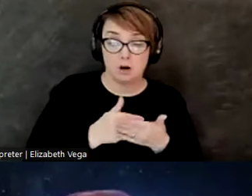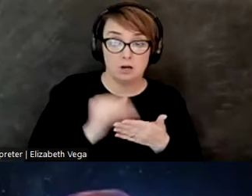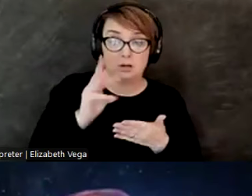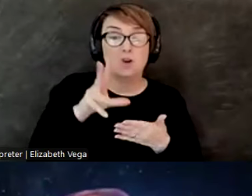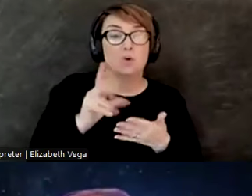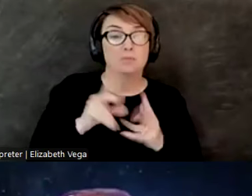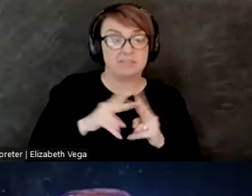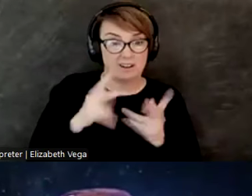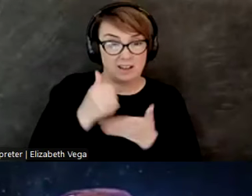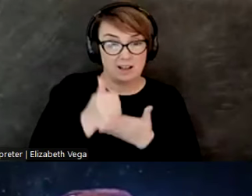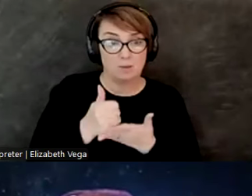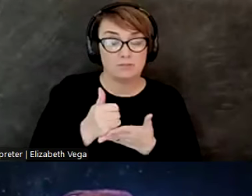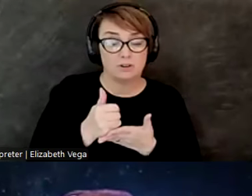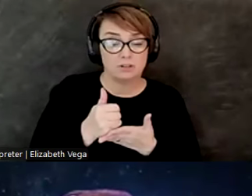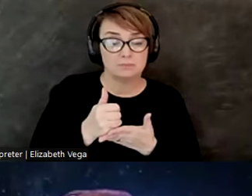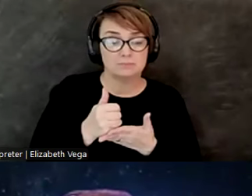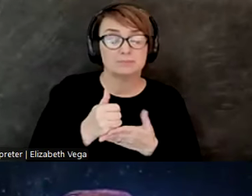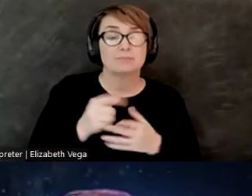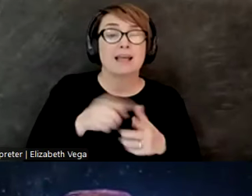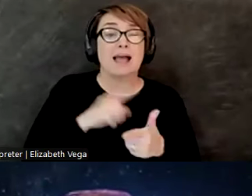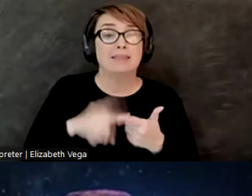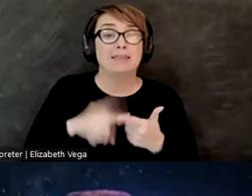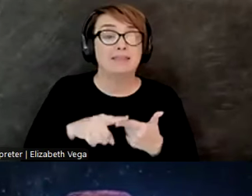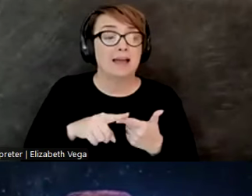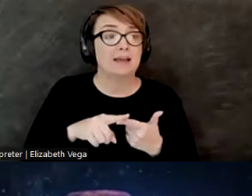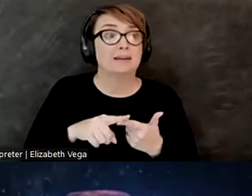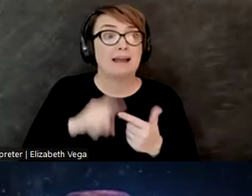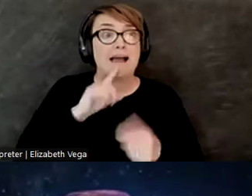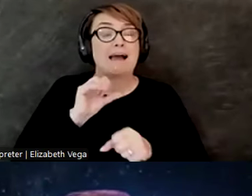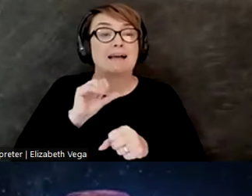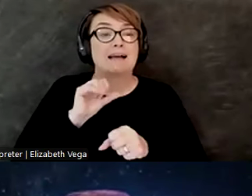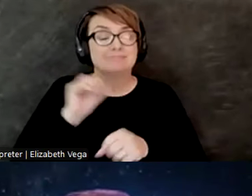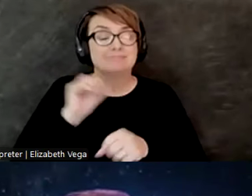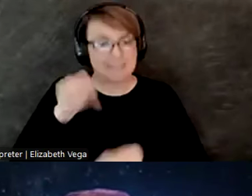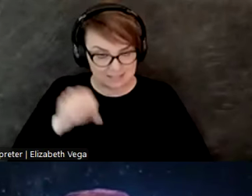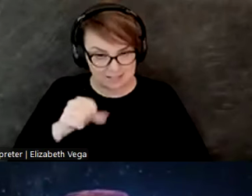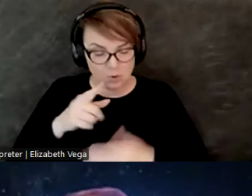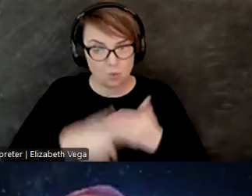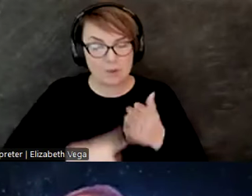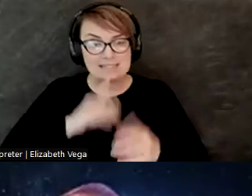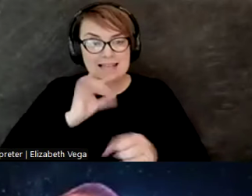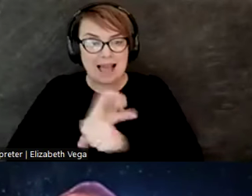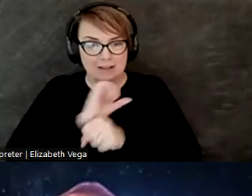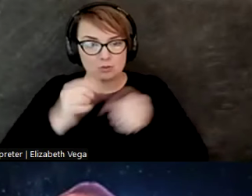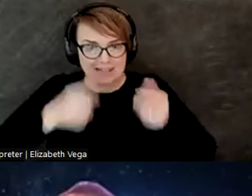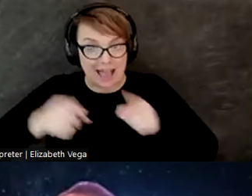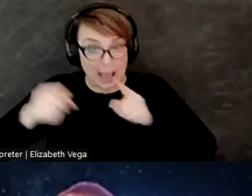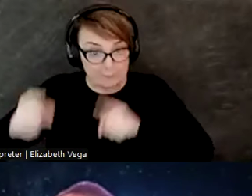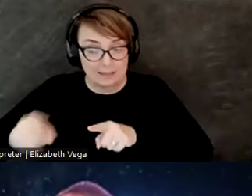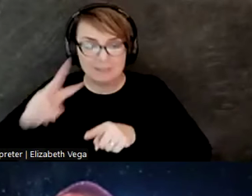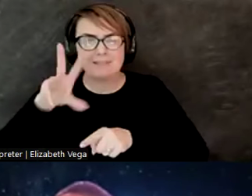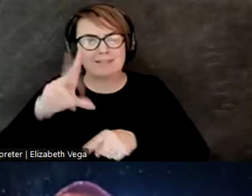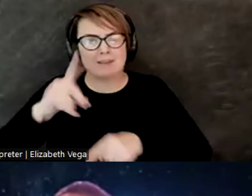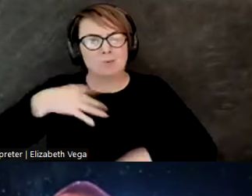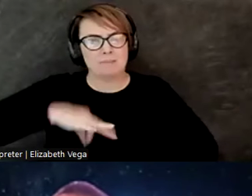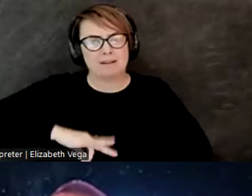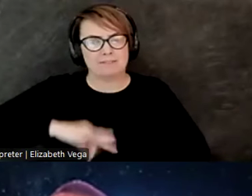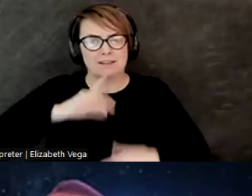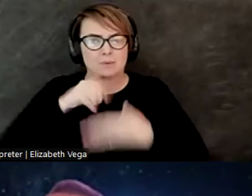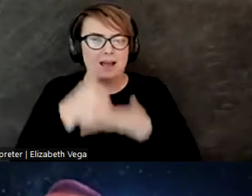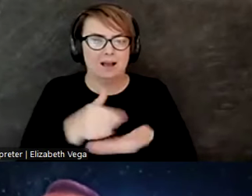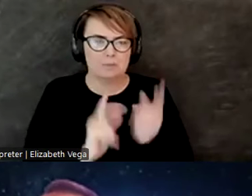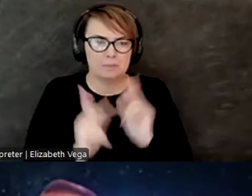really helpful. And then absolutely what's going on in practice, I think, would really help, of course, get to the recommendations